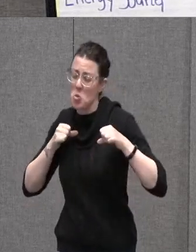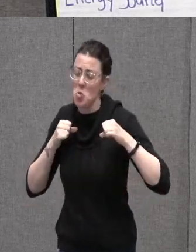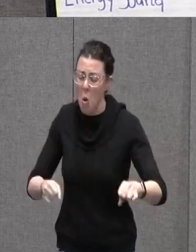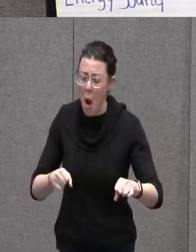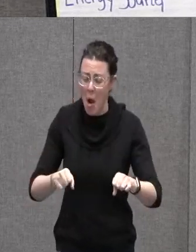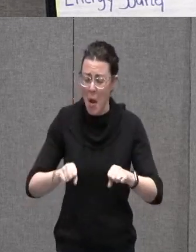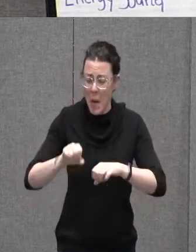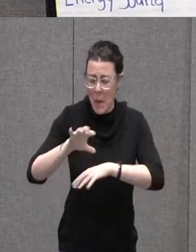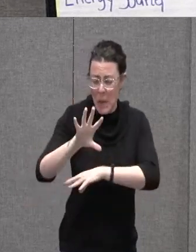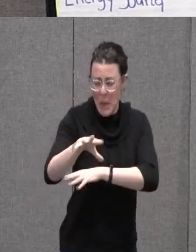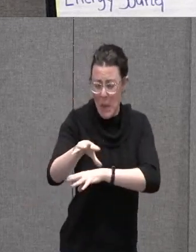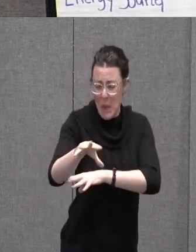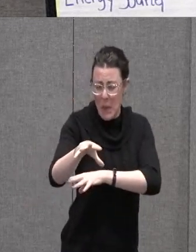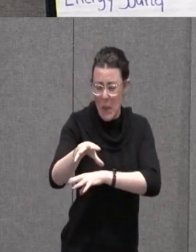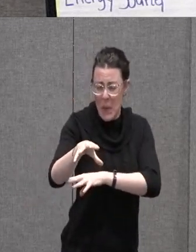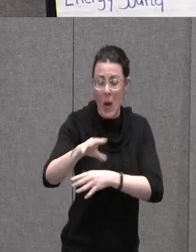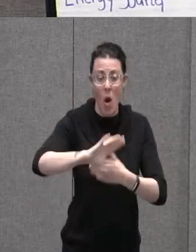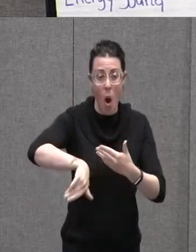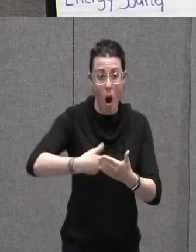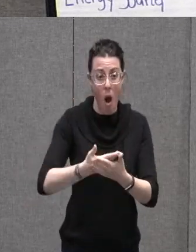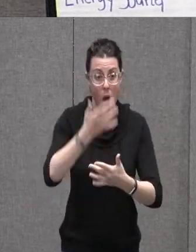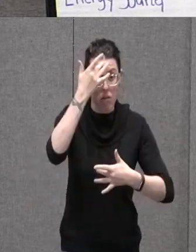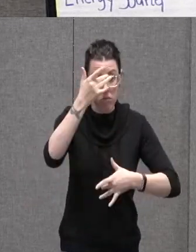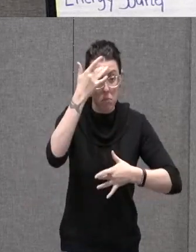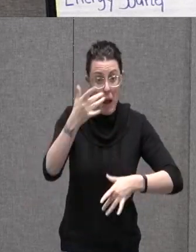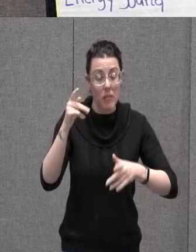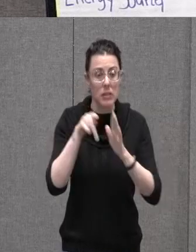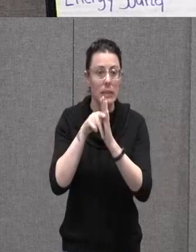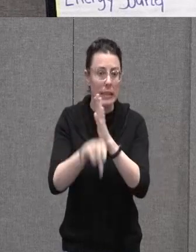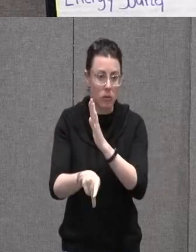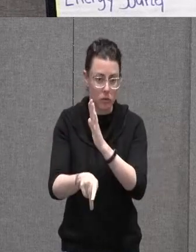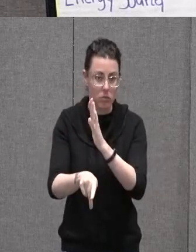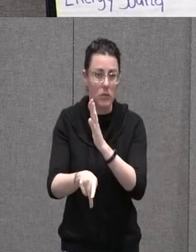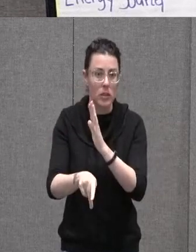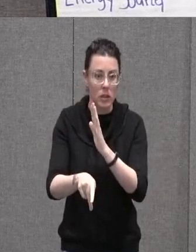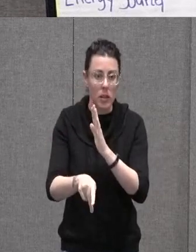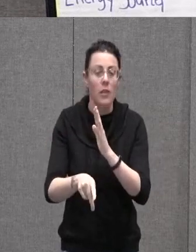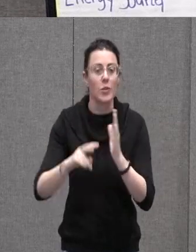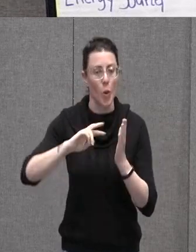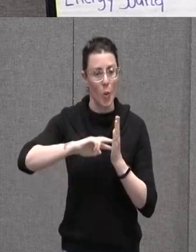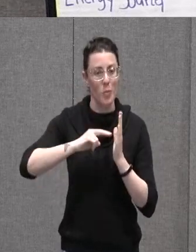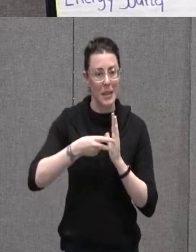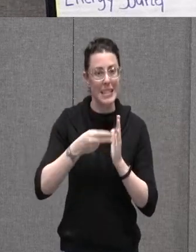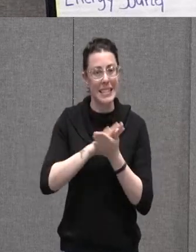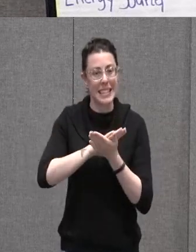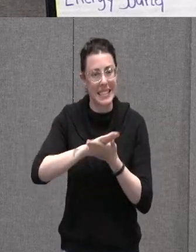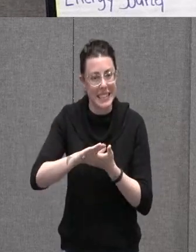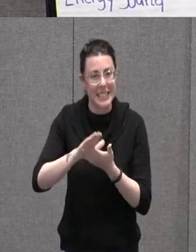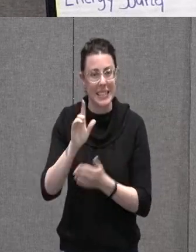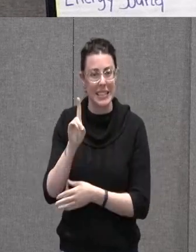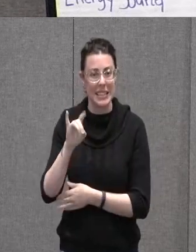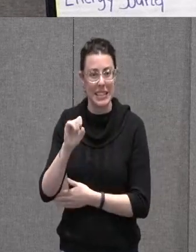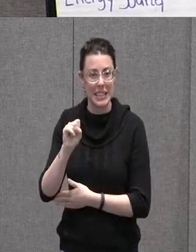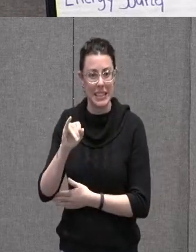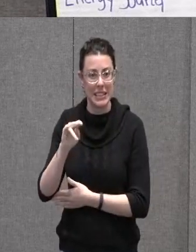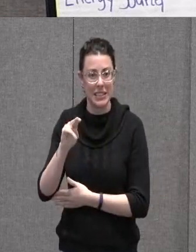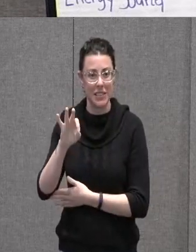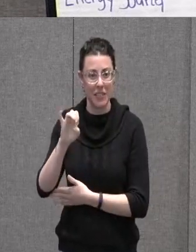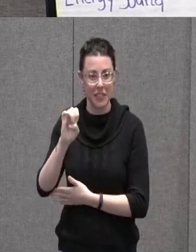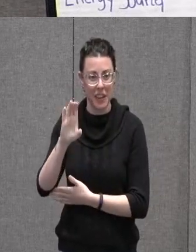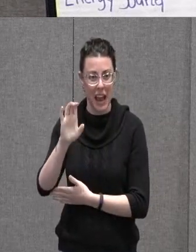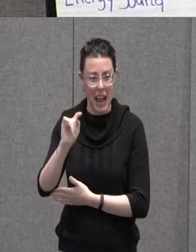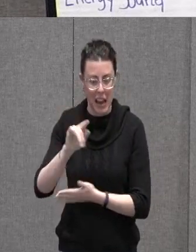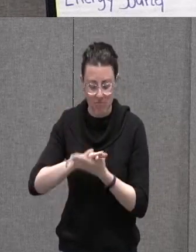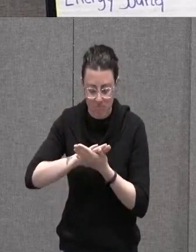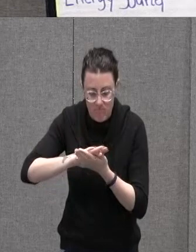and bacteria that are on those surfaces. So essentially, it disinfects or cleans the room without a person having